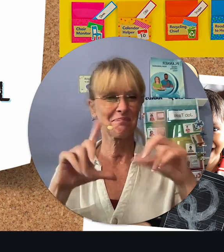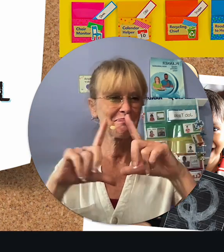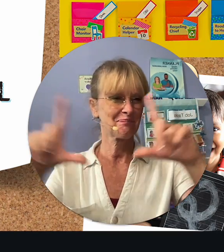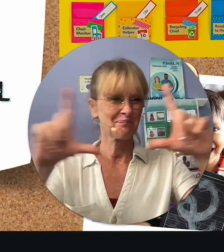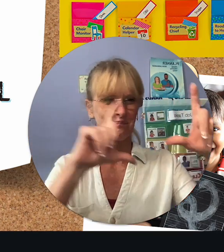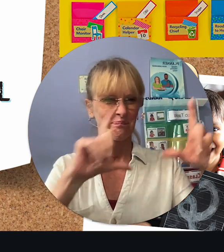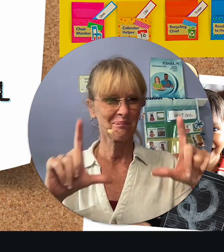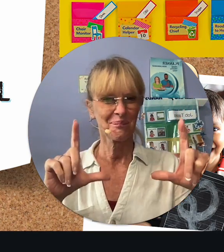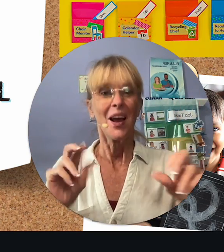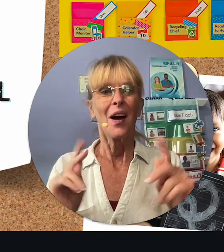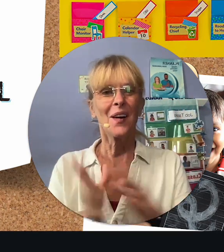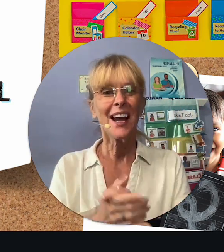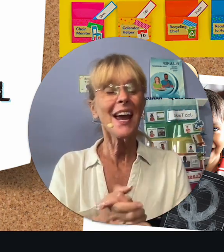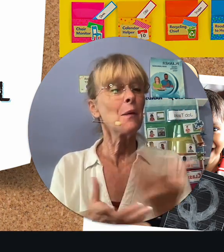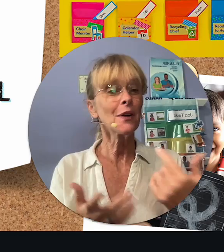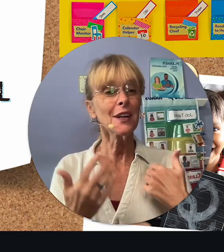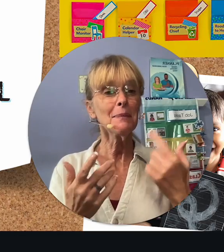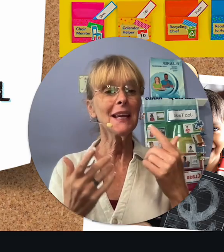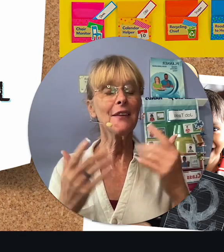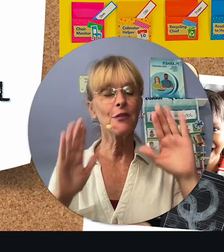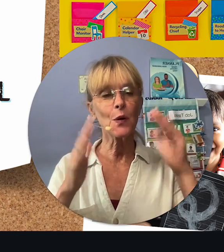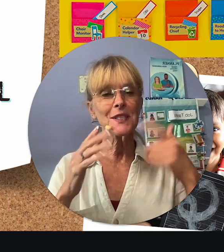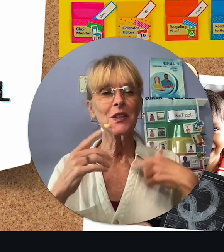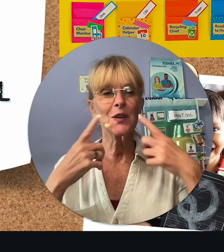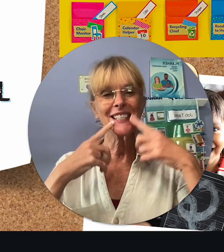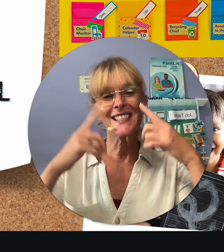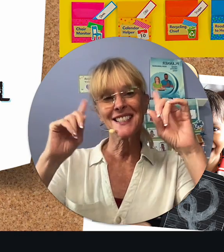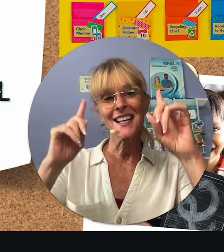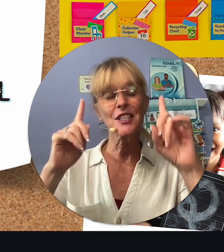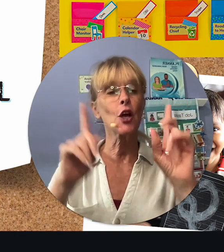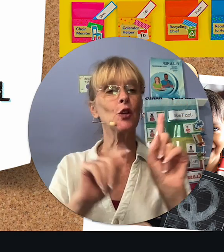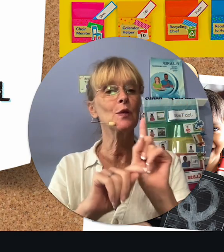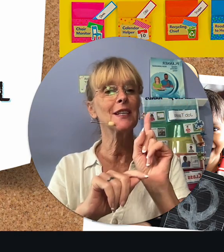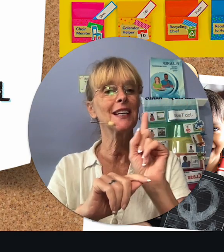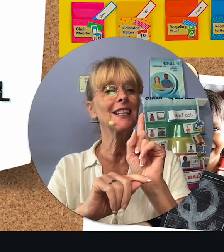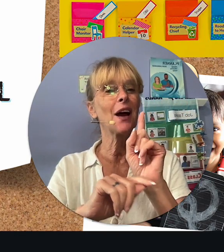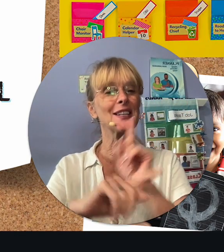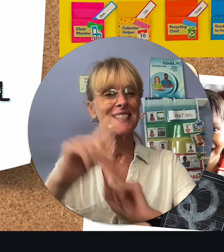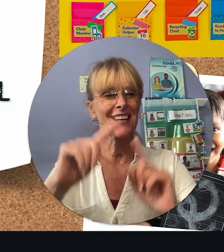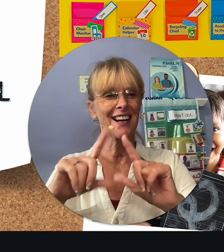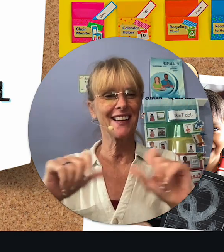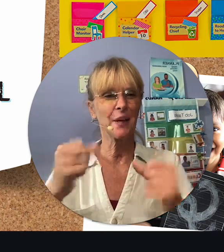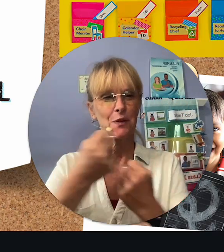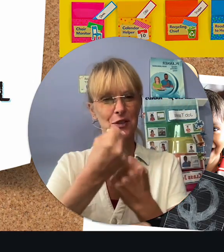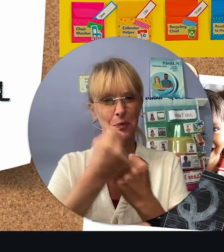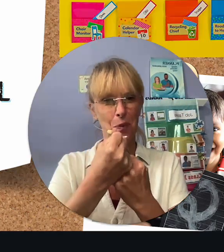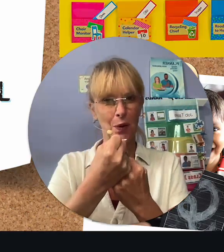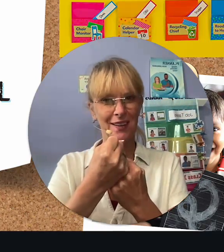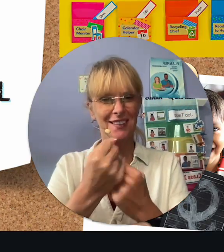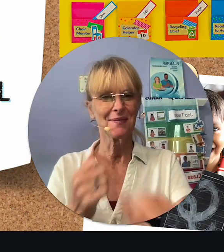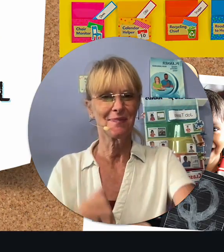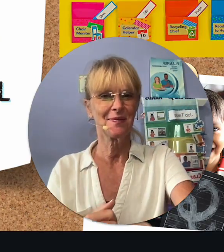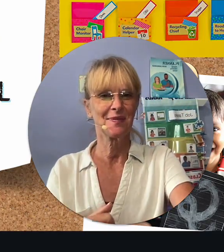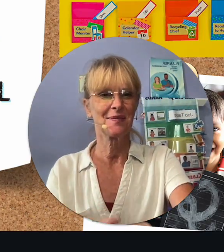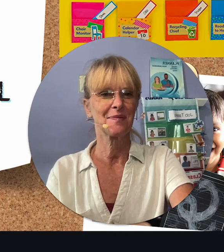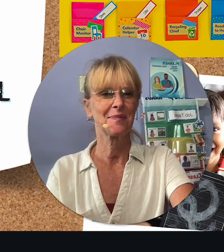charts. Okay, and we're going to be focusing on the success using sign language